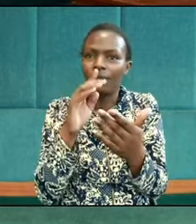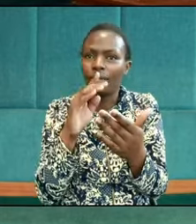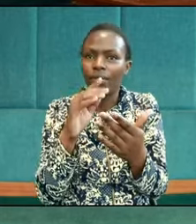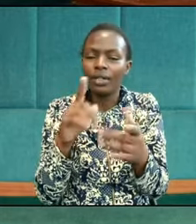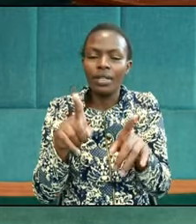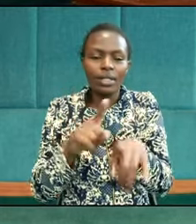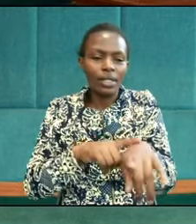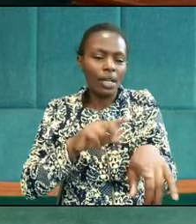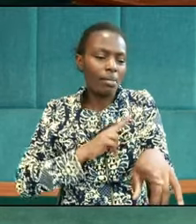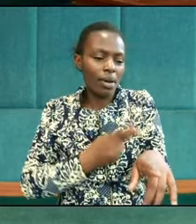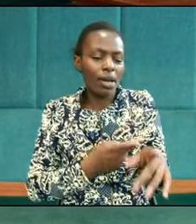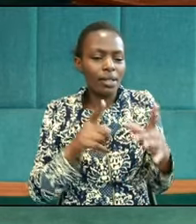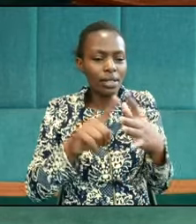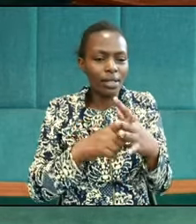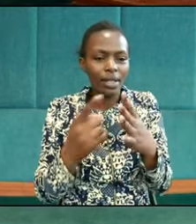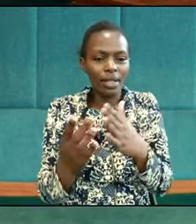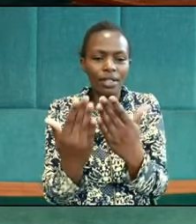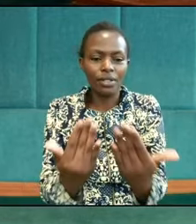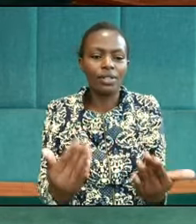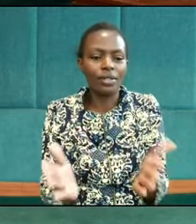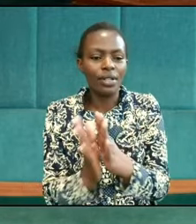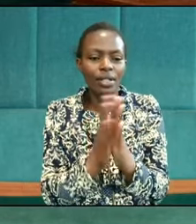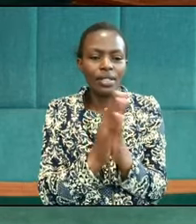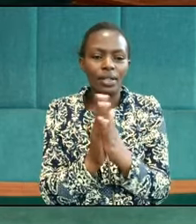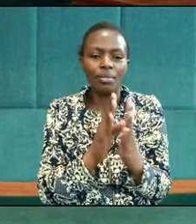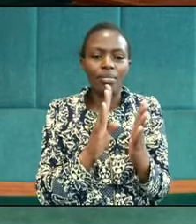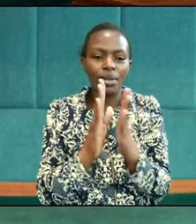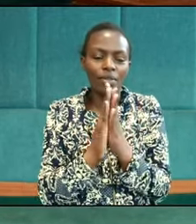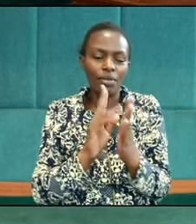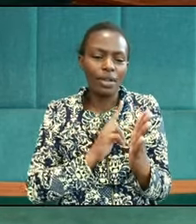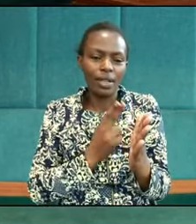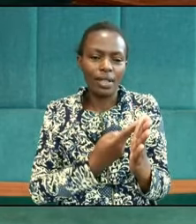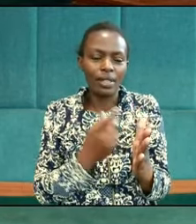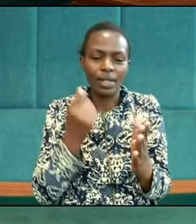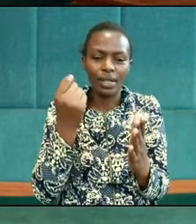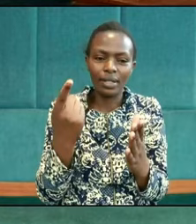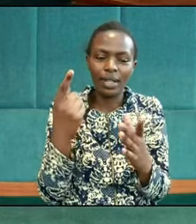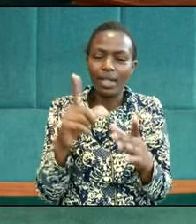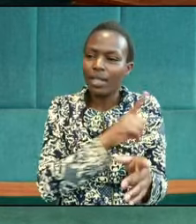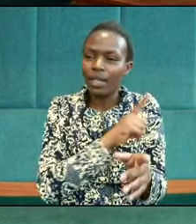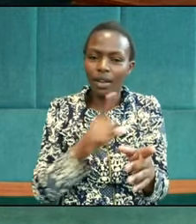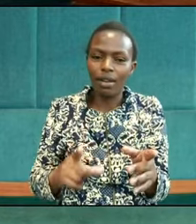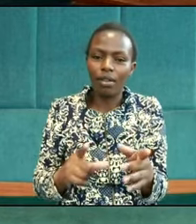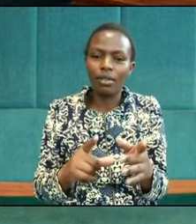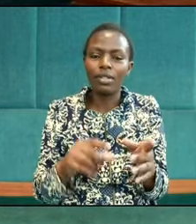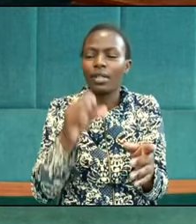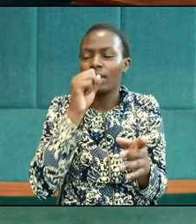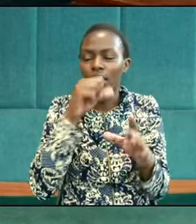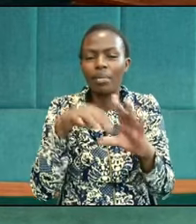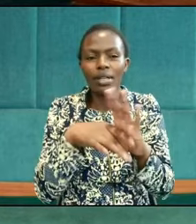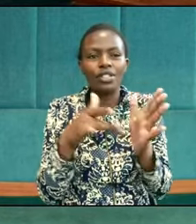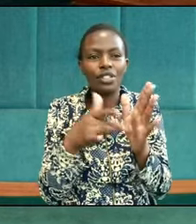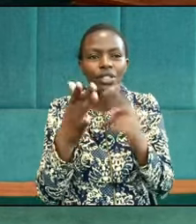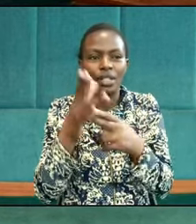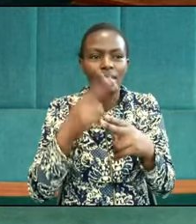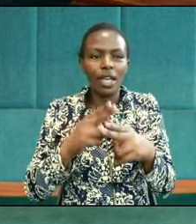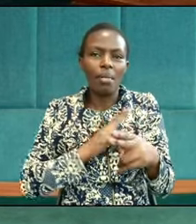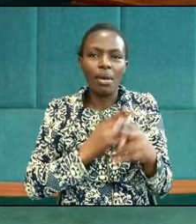you want to start the children's sermon, please help the boys and girls understand about the Lord's Supper. In Jesus' name I